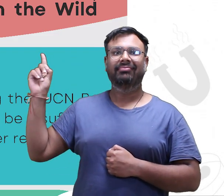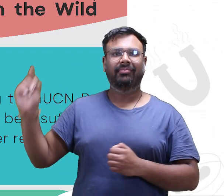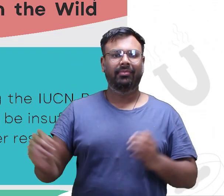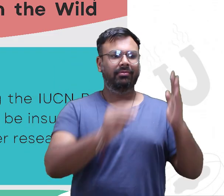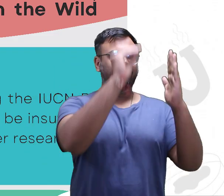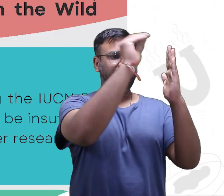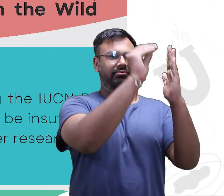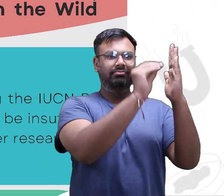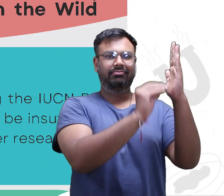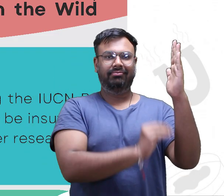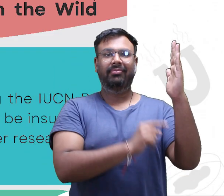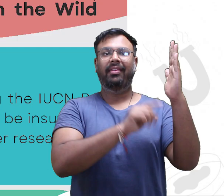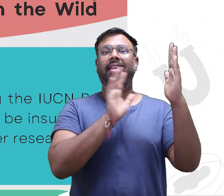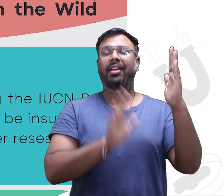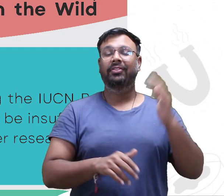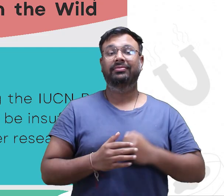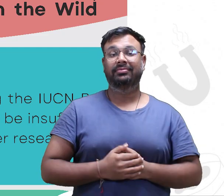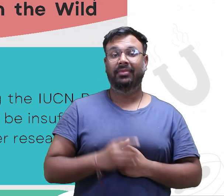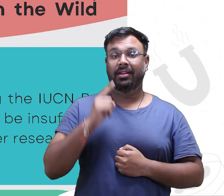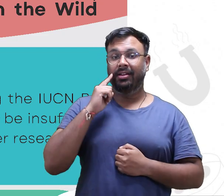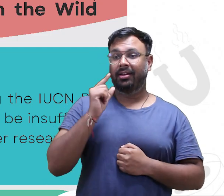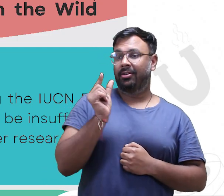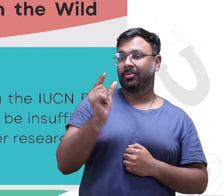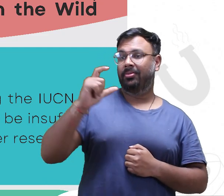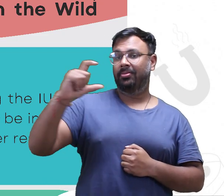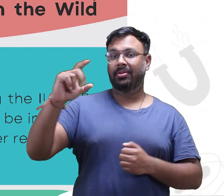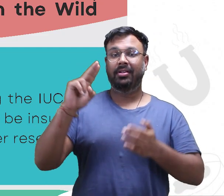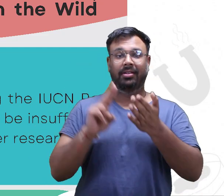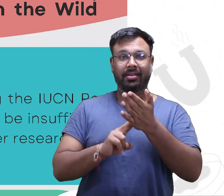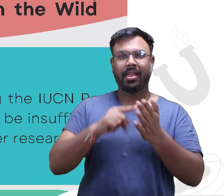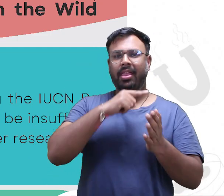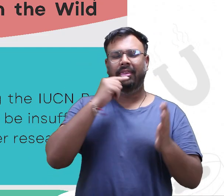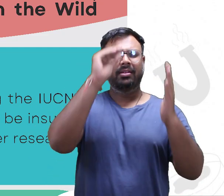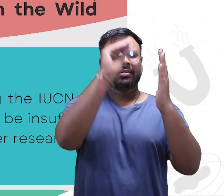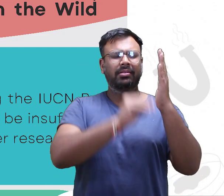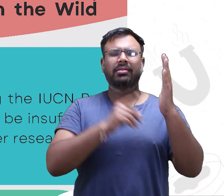The IUCN Red List.